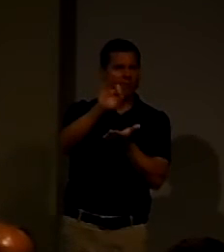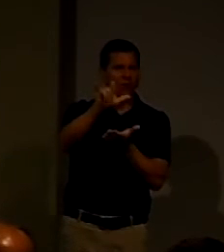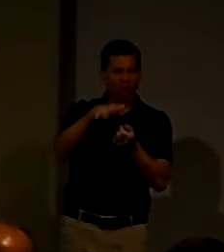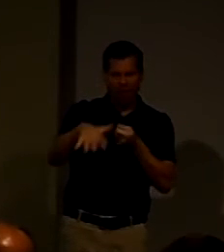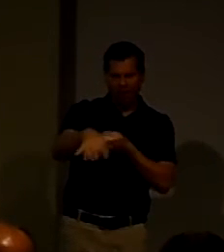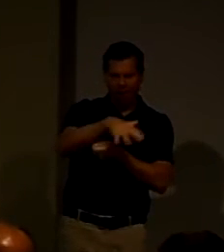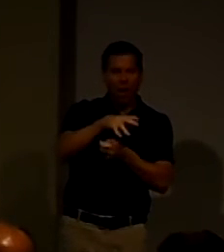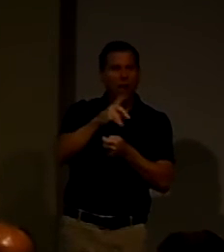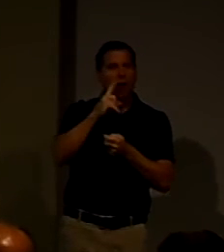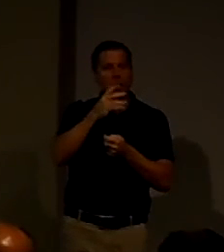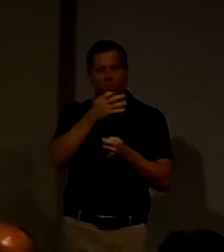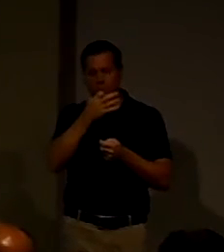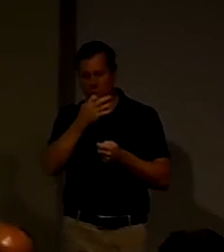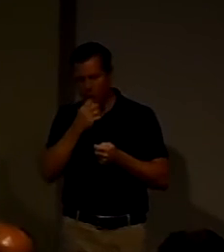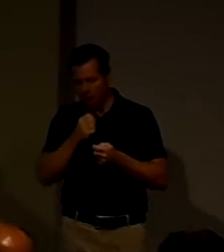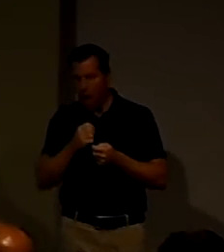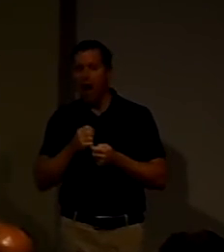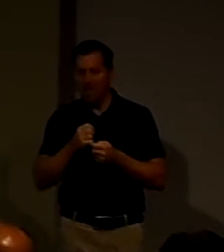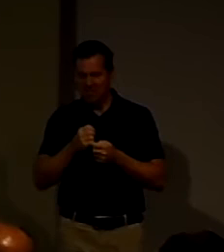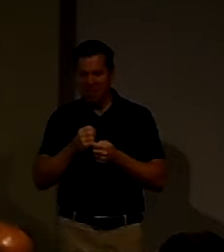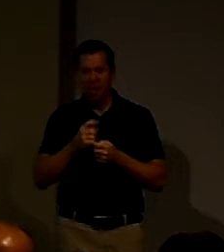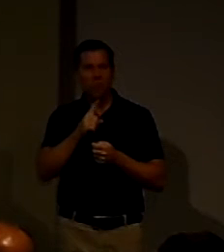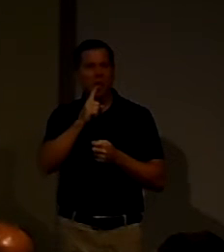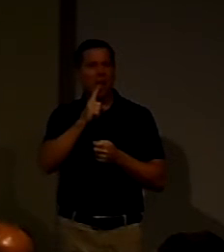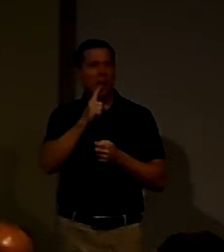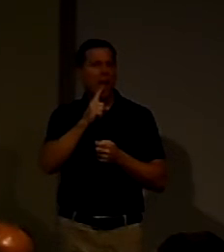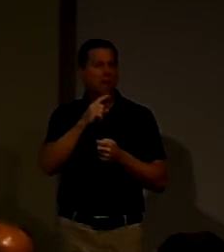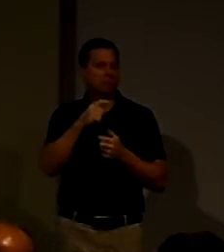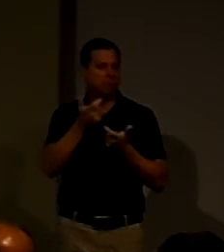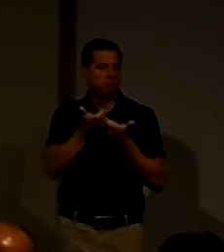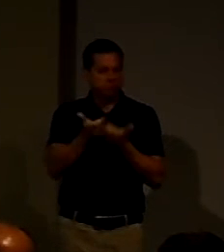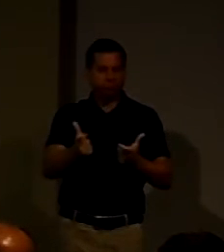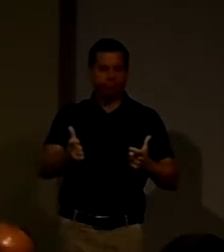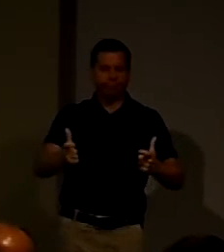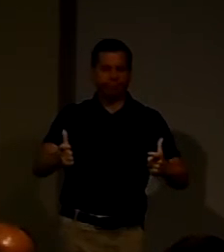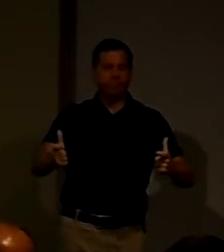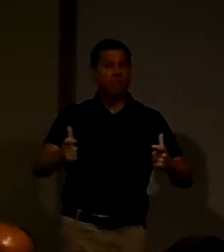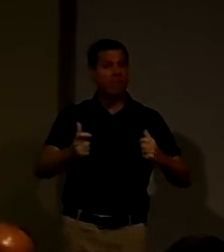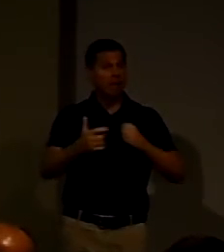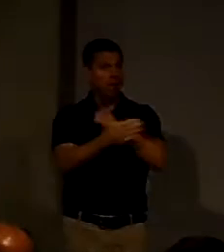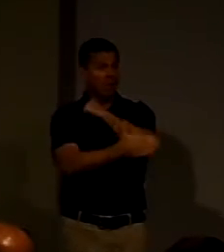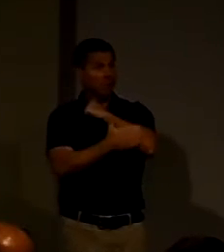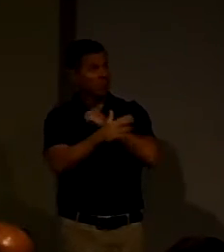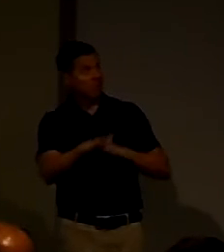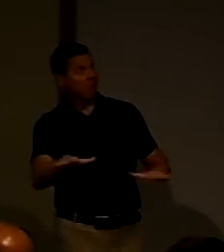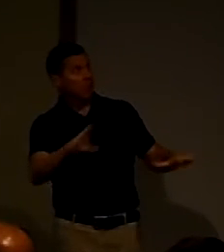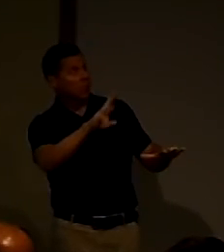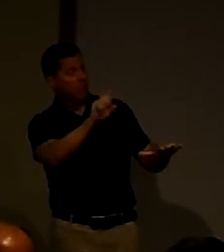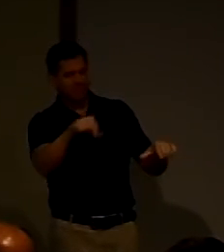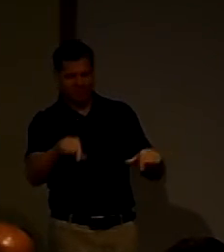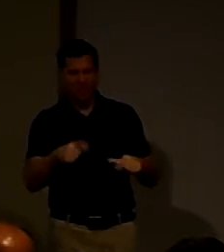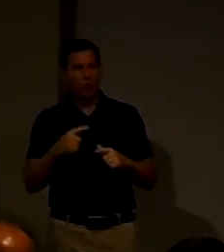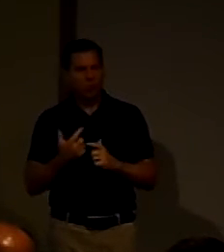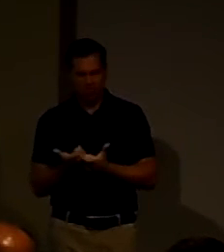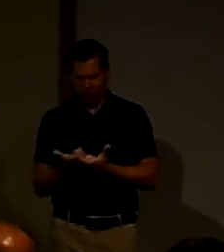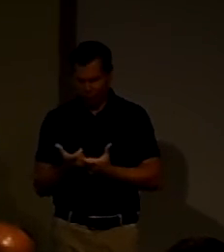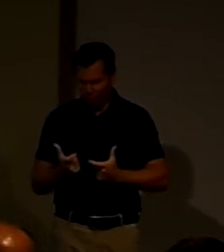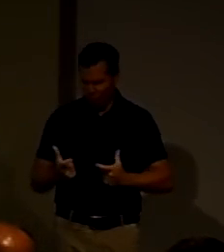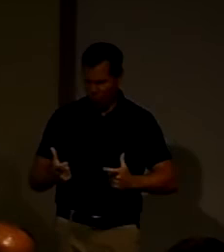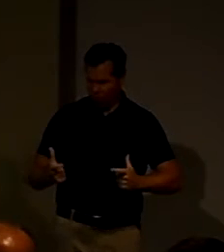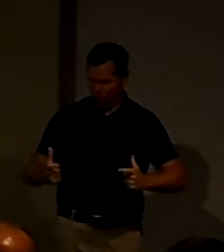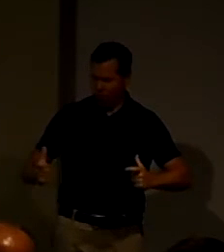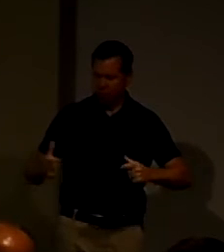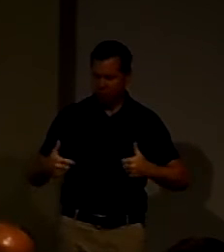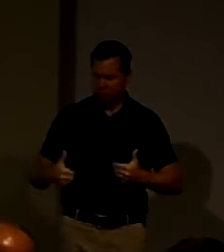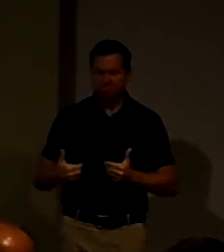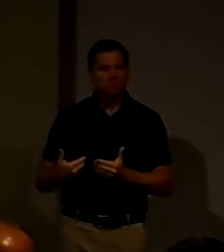of becoming one of the, you know, one of the super regions in the country and one of the biggest economic areas in the country. And